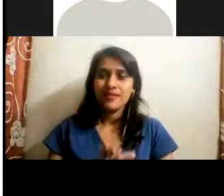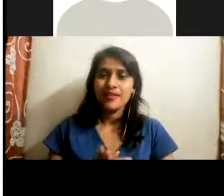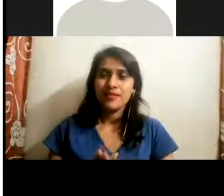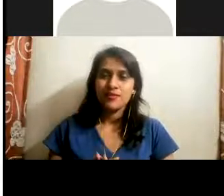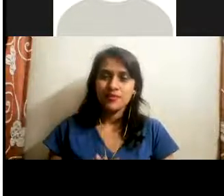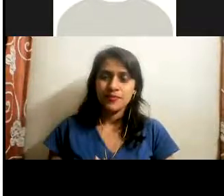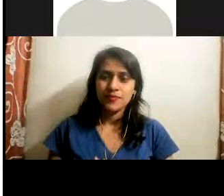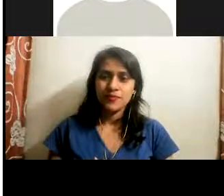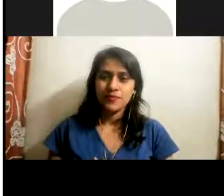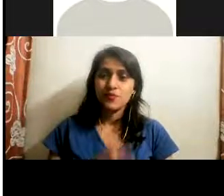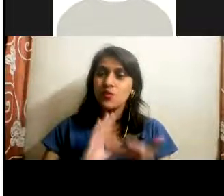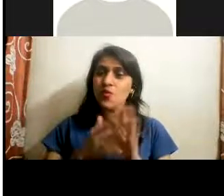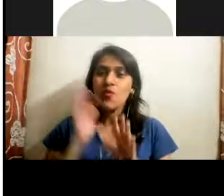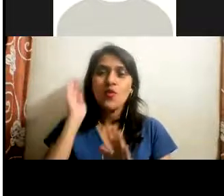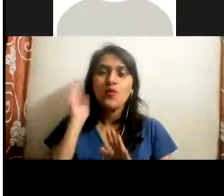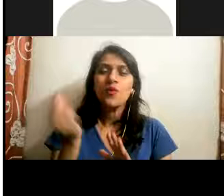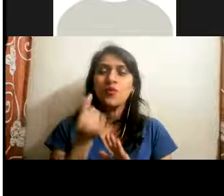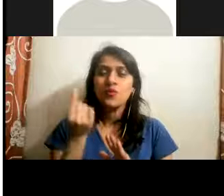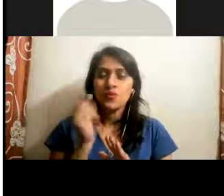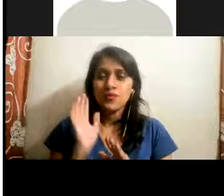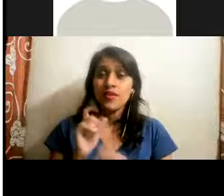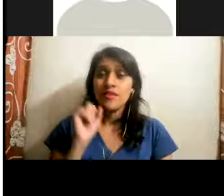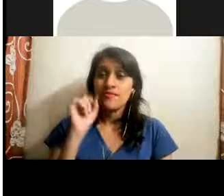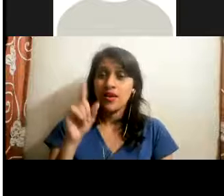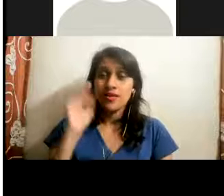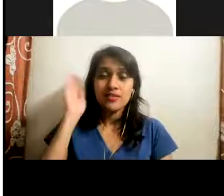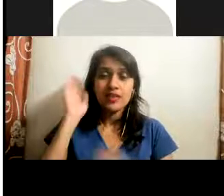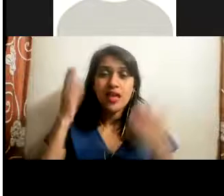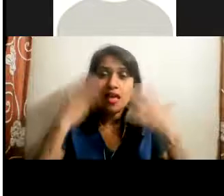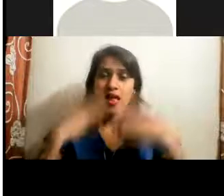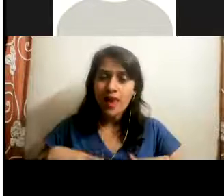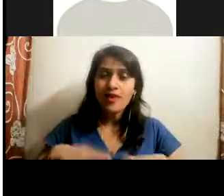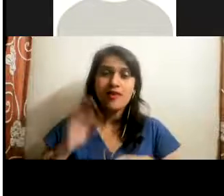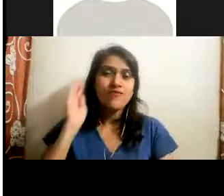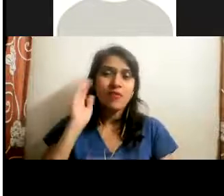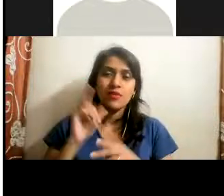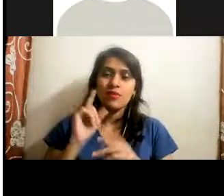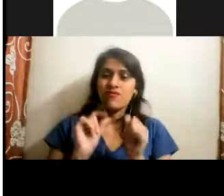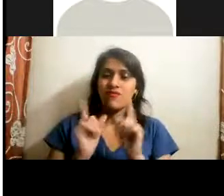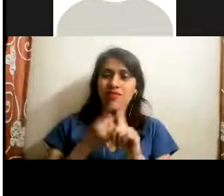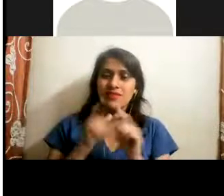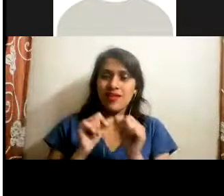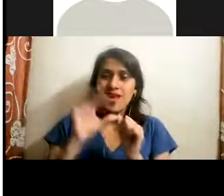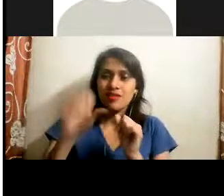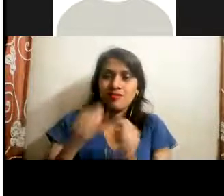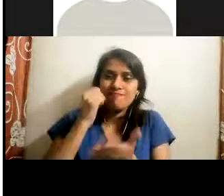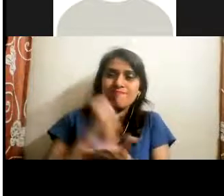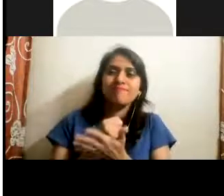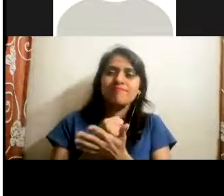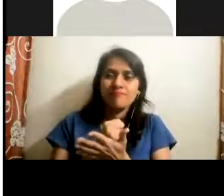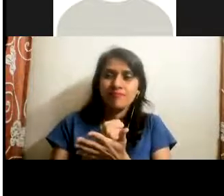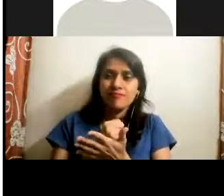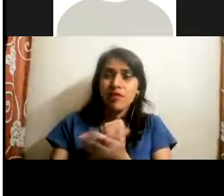that information. So the first step of health information being inaccessible need to be